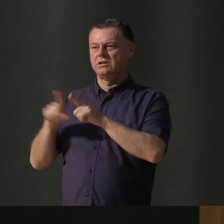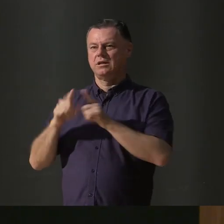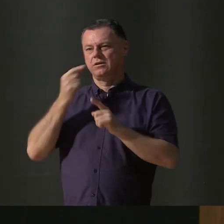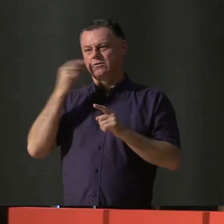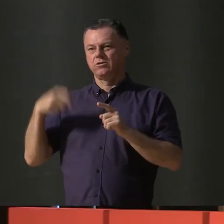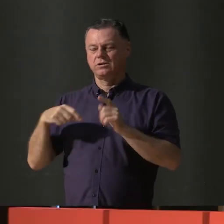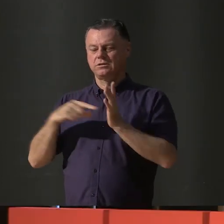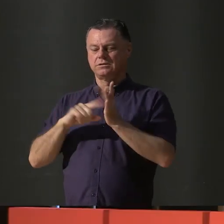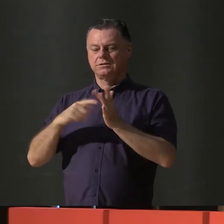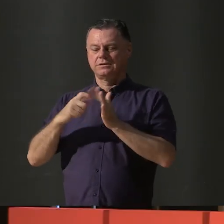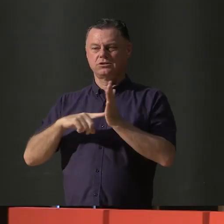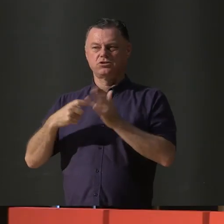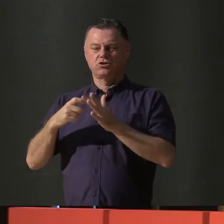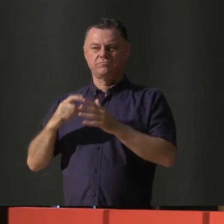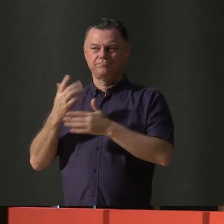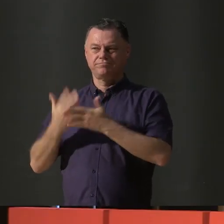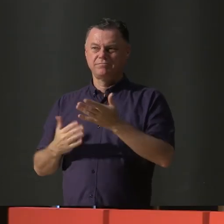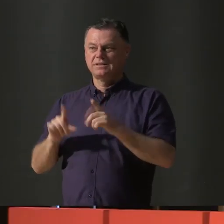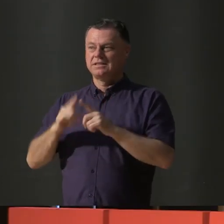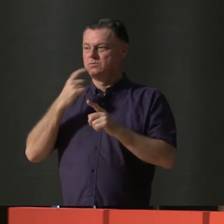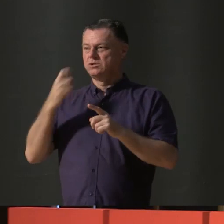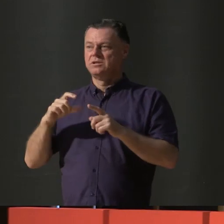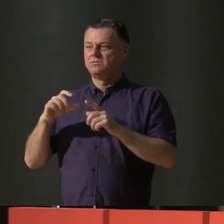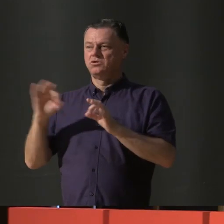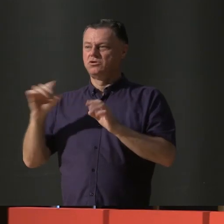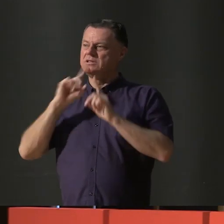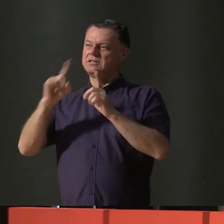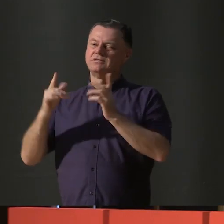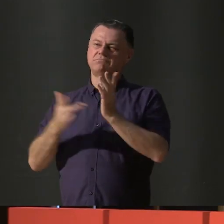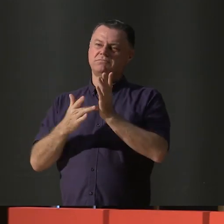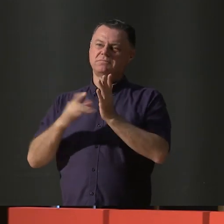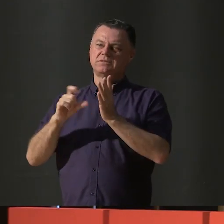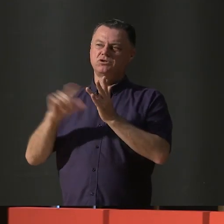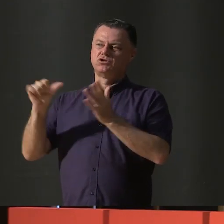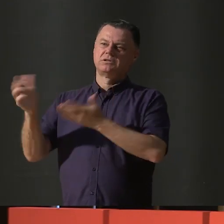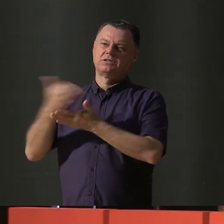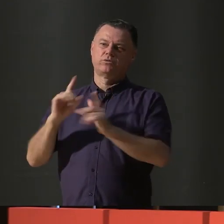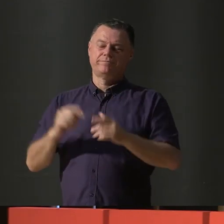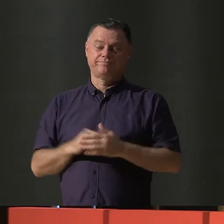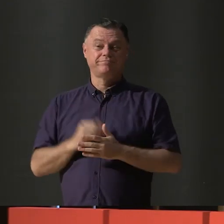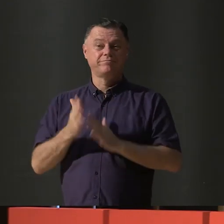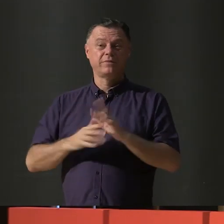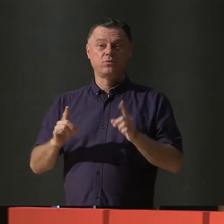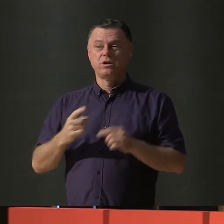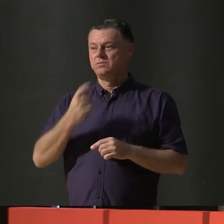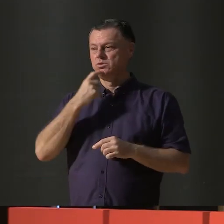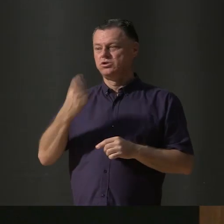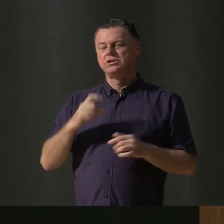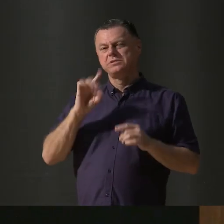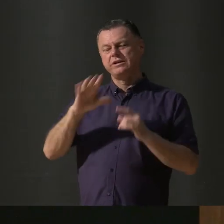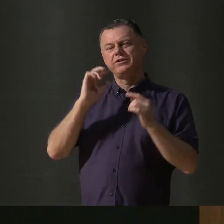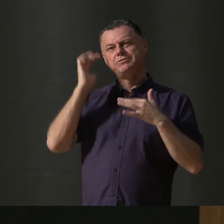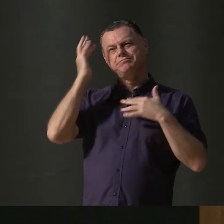Ukrainian TikToks, and nor are museums for telling them what to collect. That means that museums are starting to